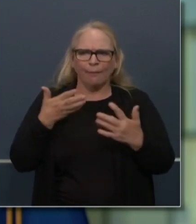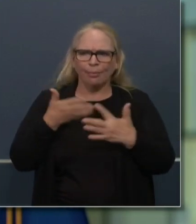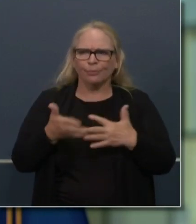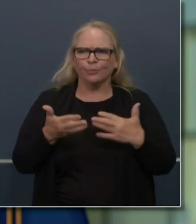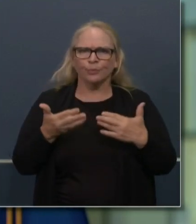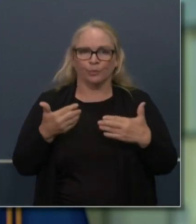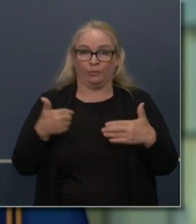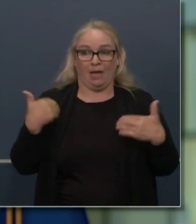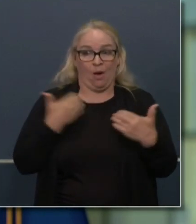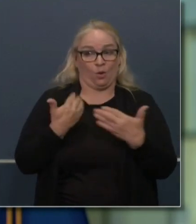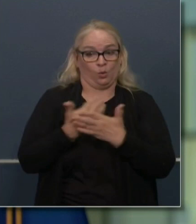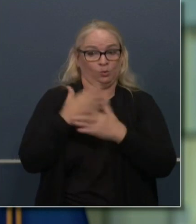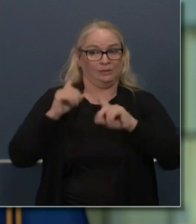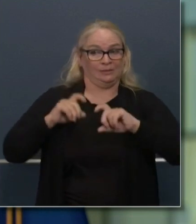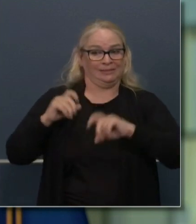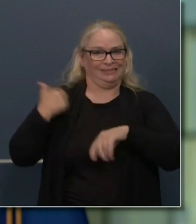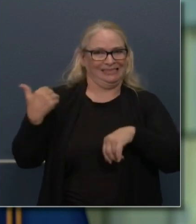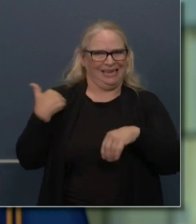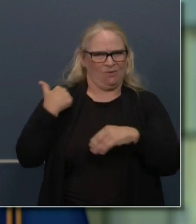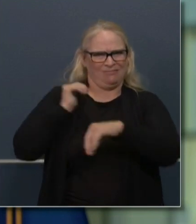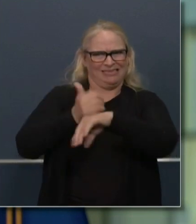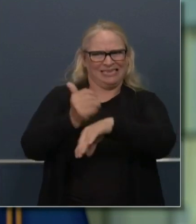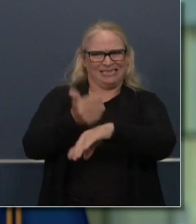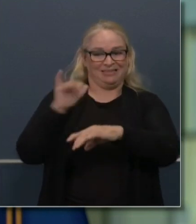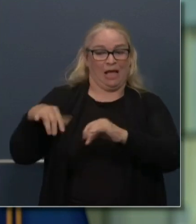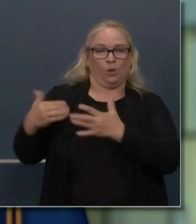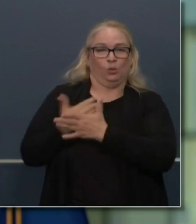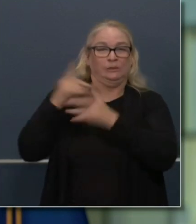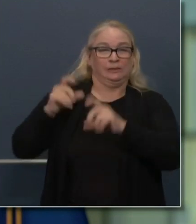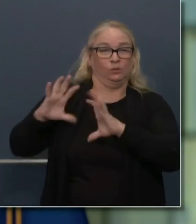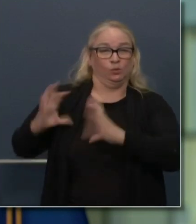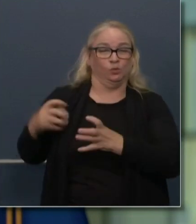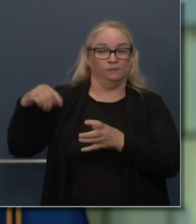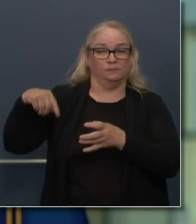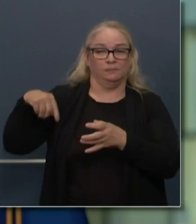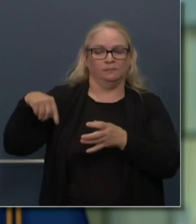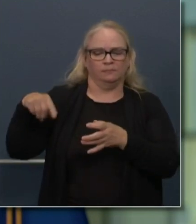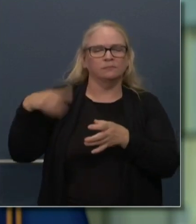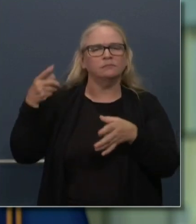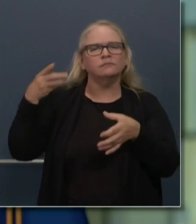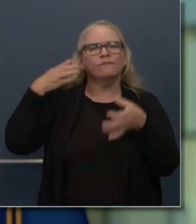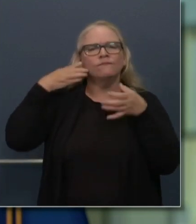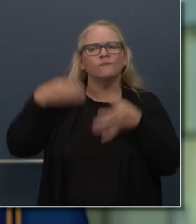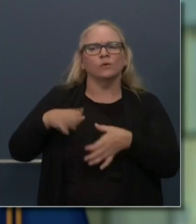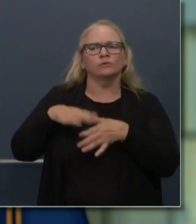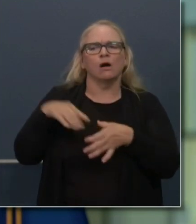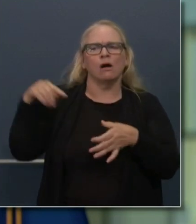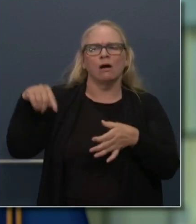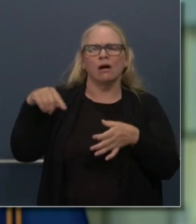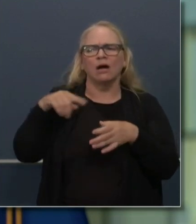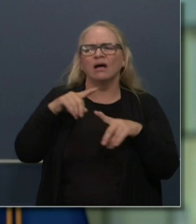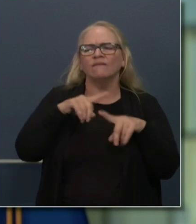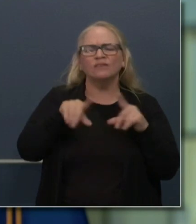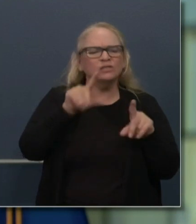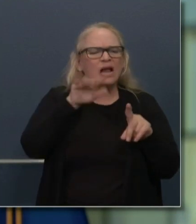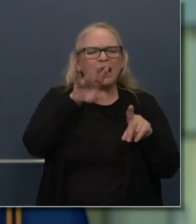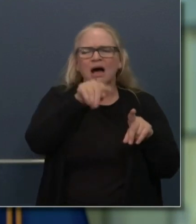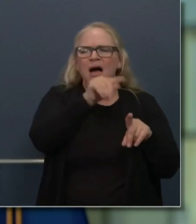testing task force 2.0, if you will, is really focusing on getting the collection sites on the one hand and matching